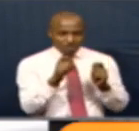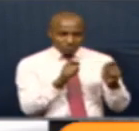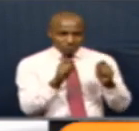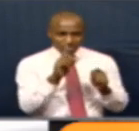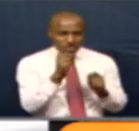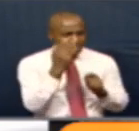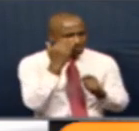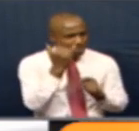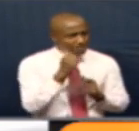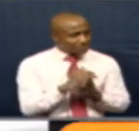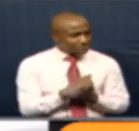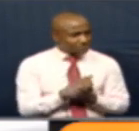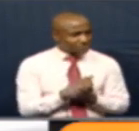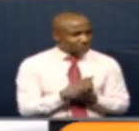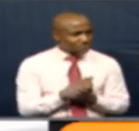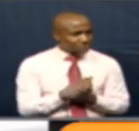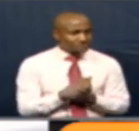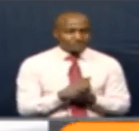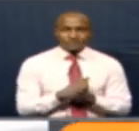is that?